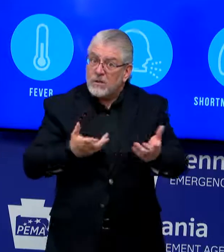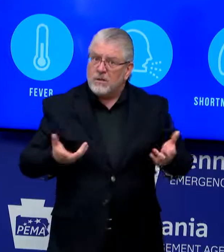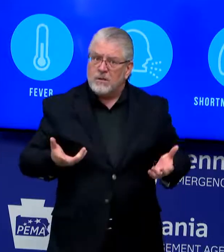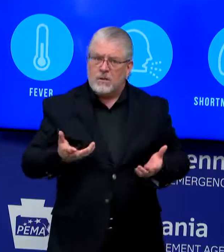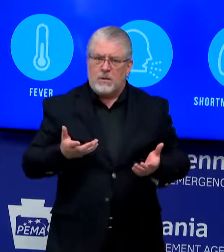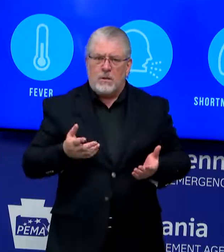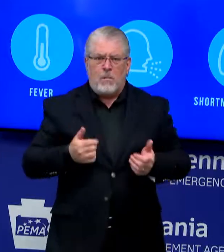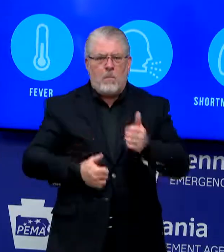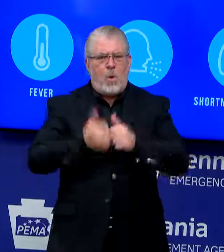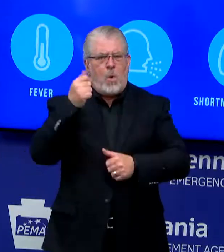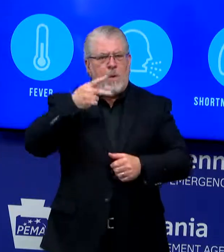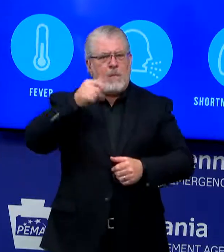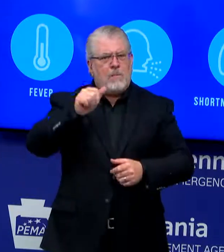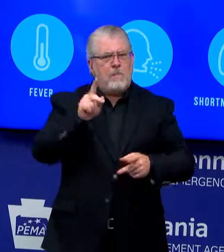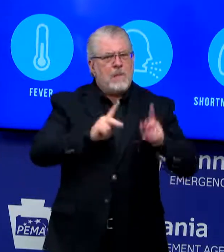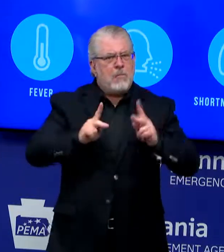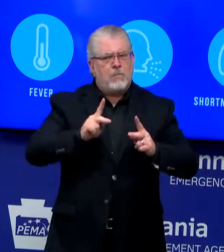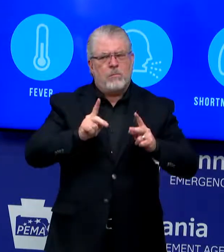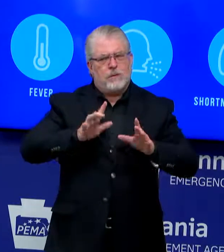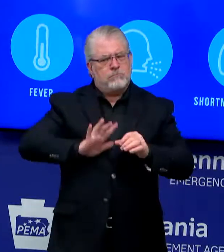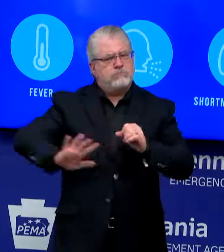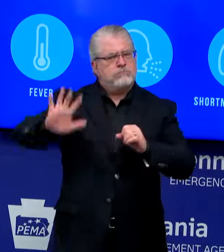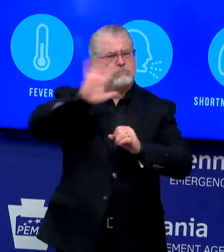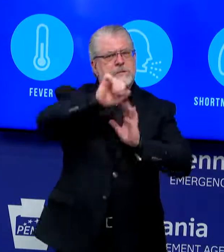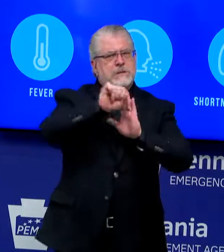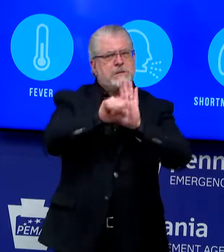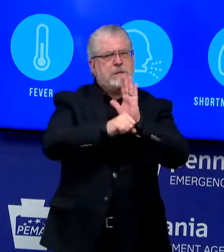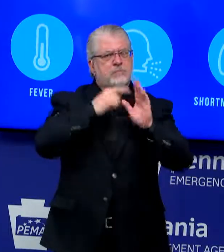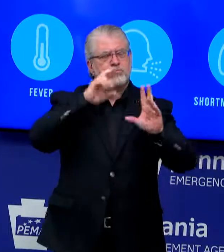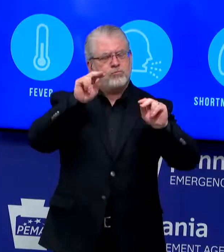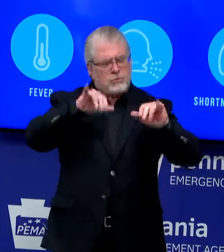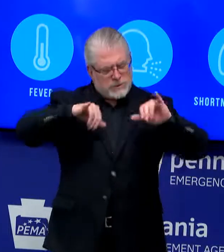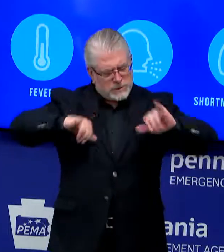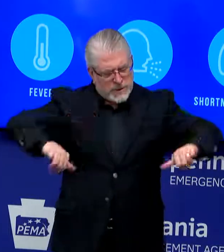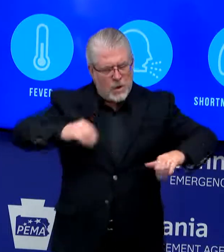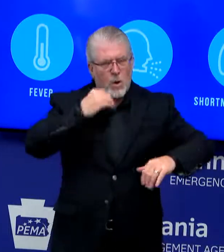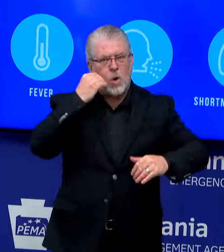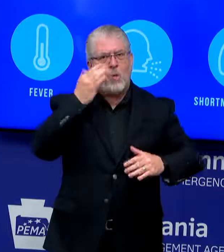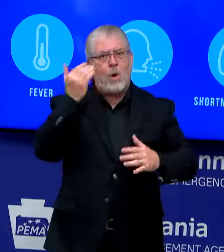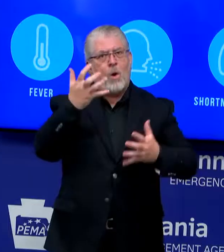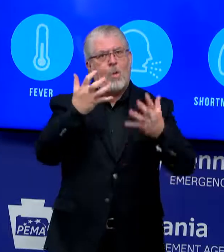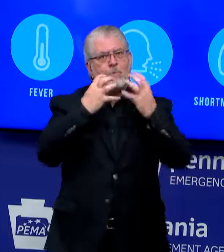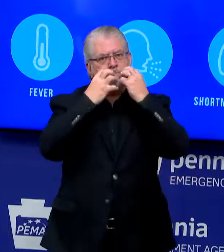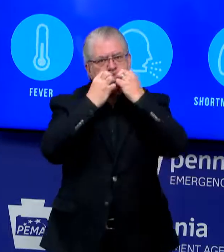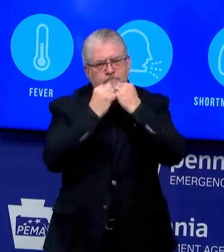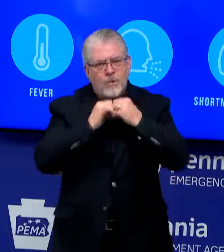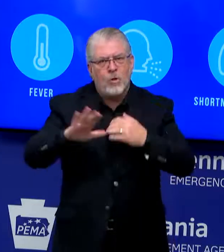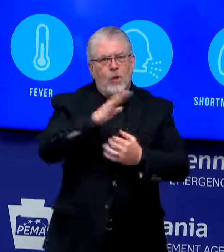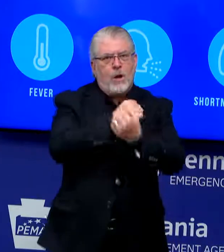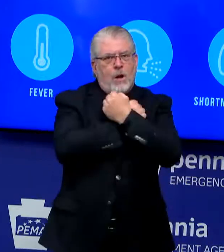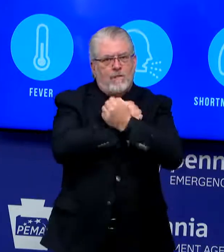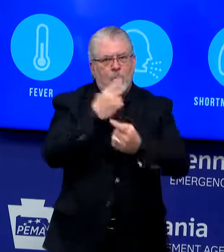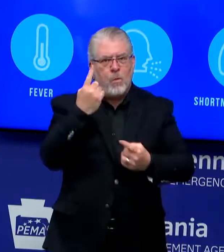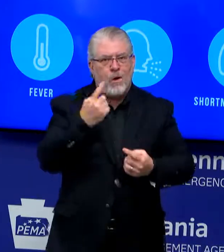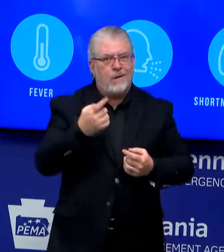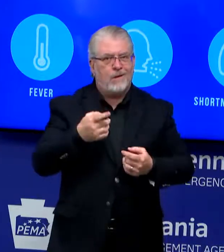And so the answer is not to go out. It is not to congregate. It is not to be with other people. It's to stay at